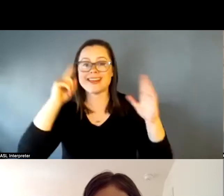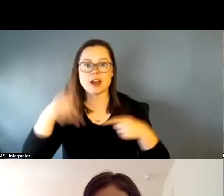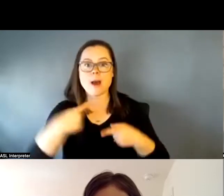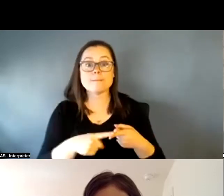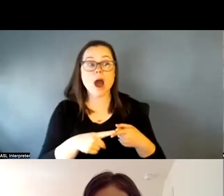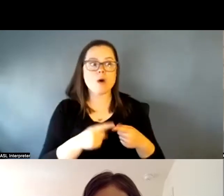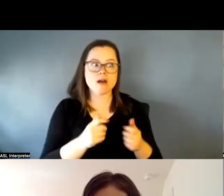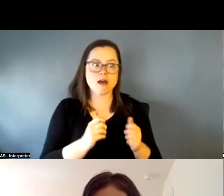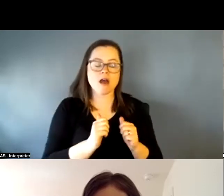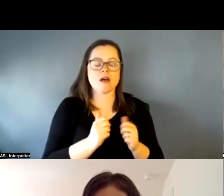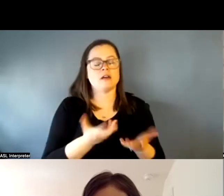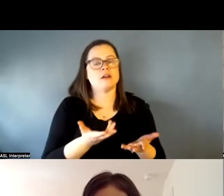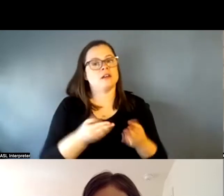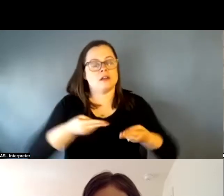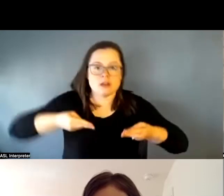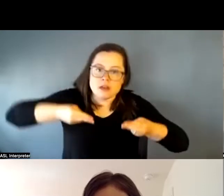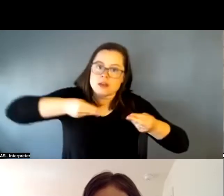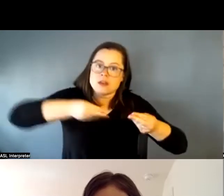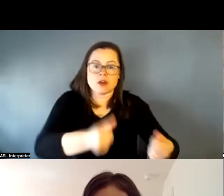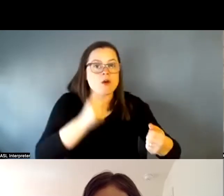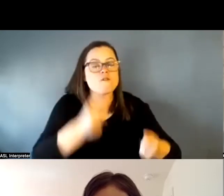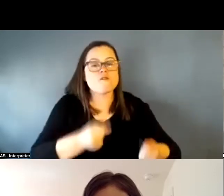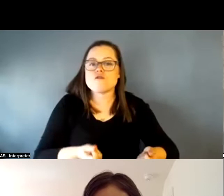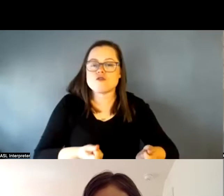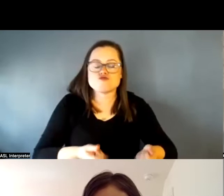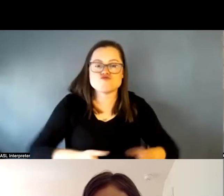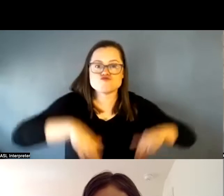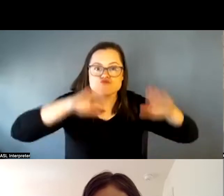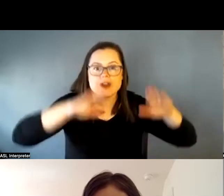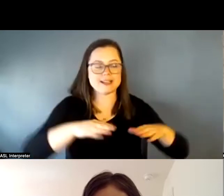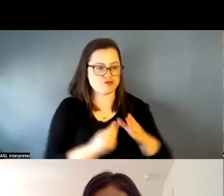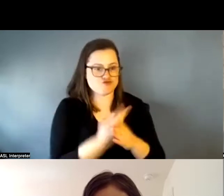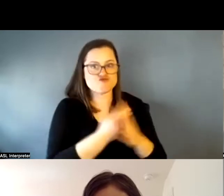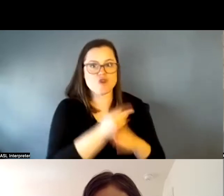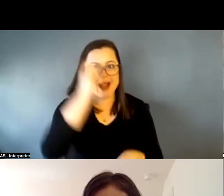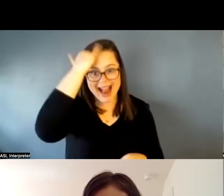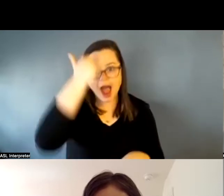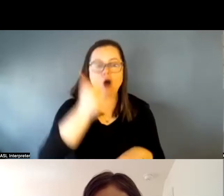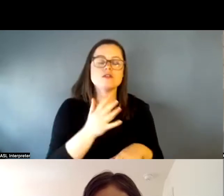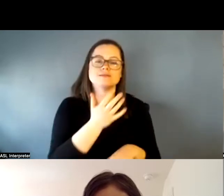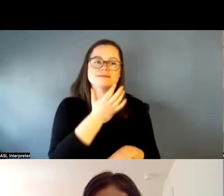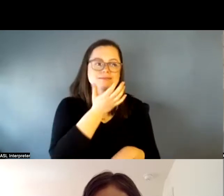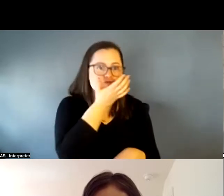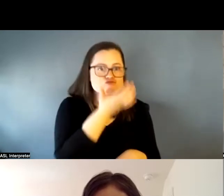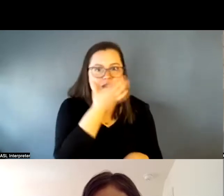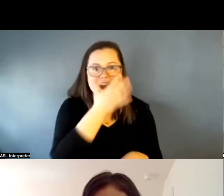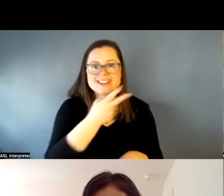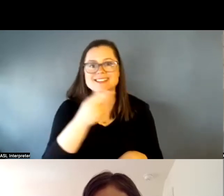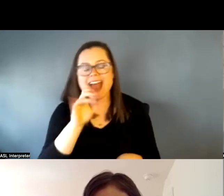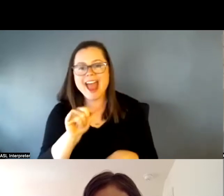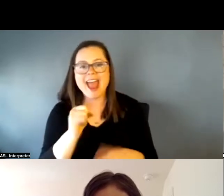to raise cattle, how much water they drink, how much hay and grass they eat in one lifespan.